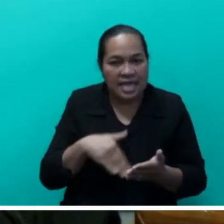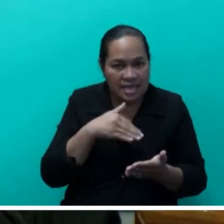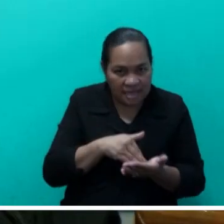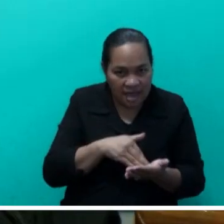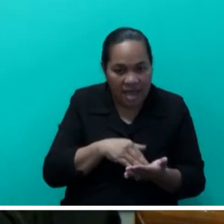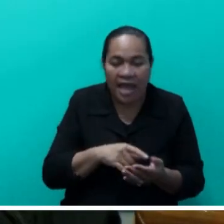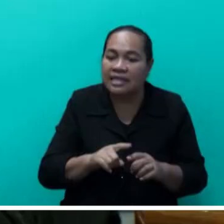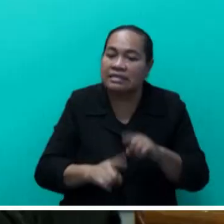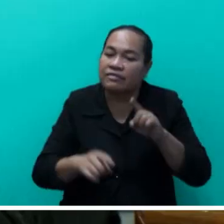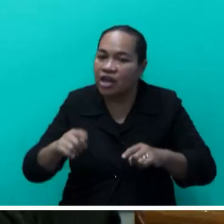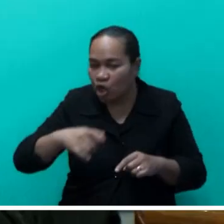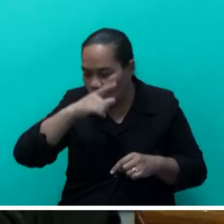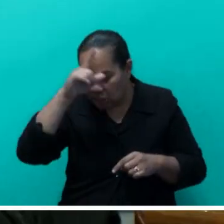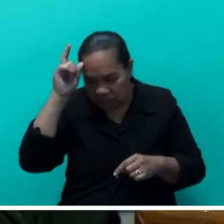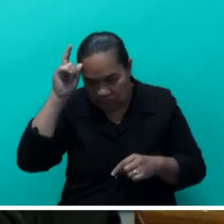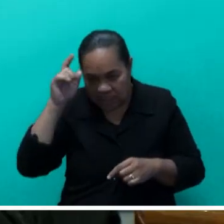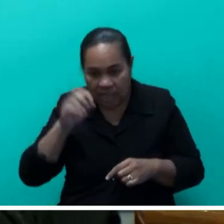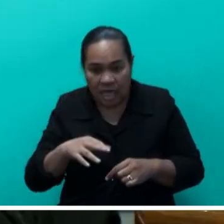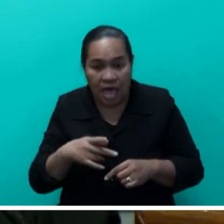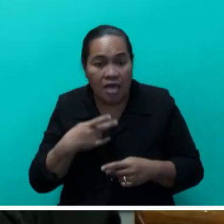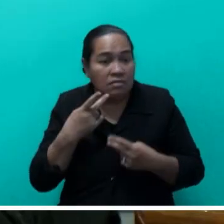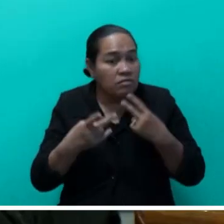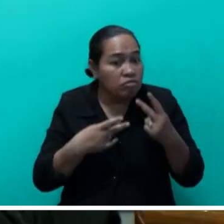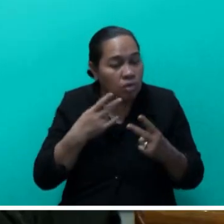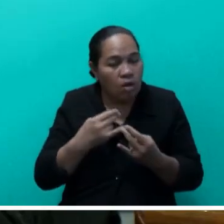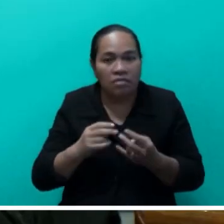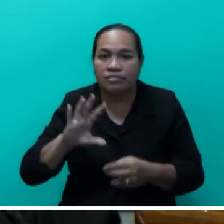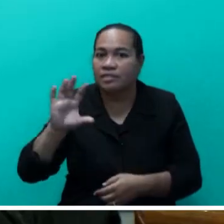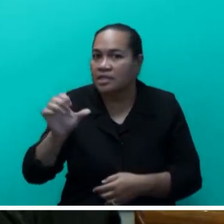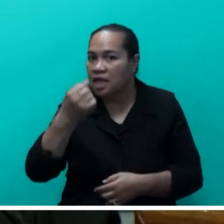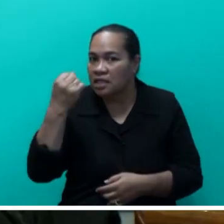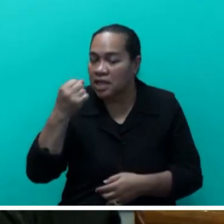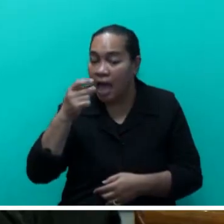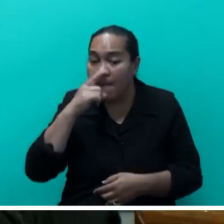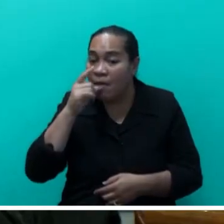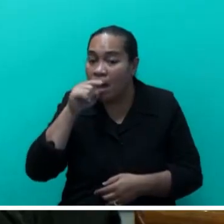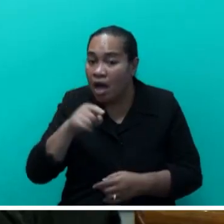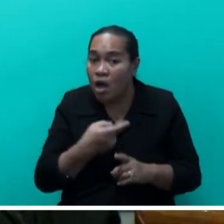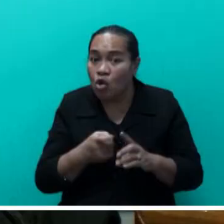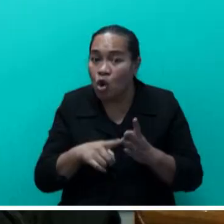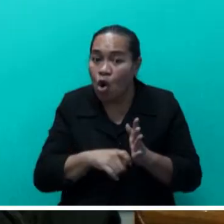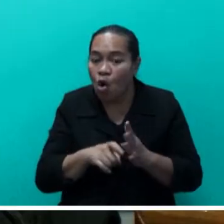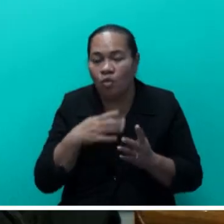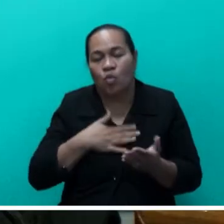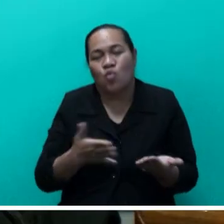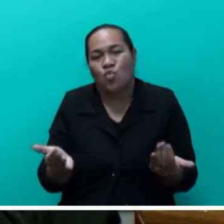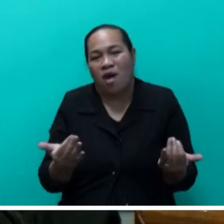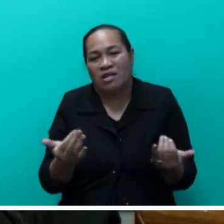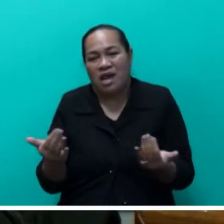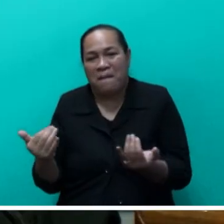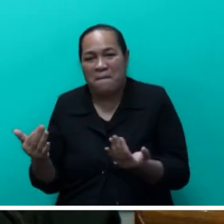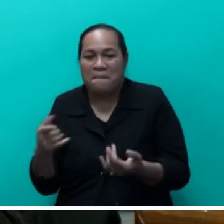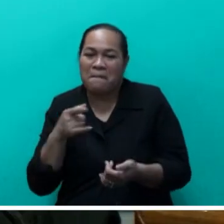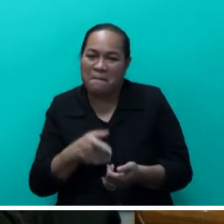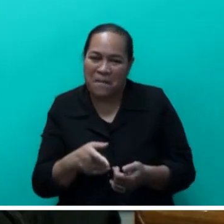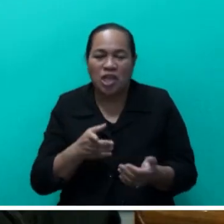nursing stations. The tour was a resounding success, with the people of Coral Island warmly welcomed the services provided.